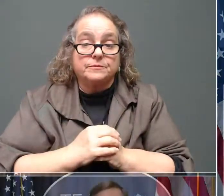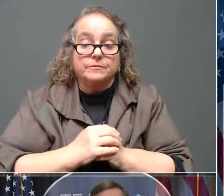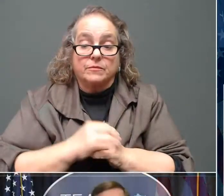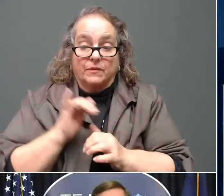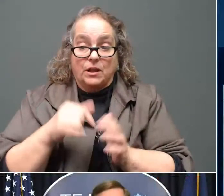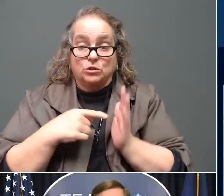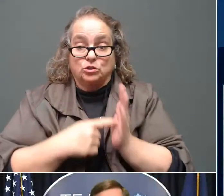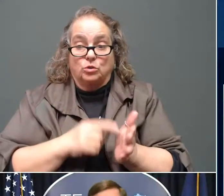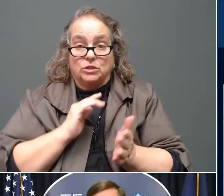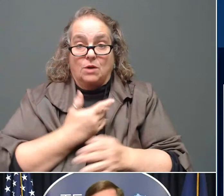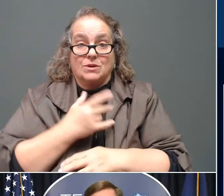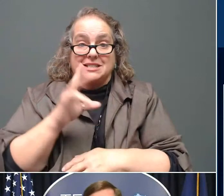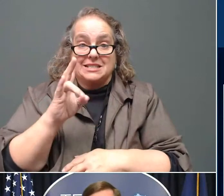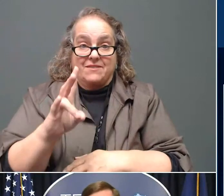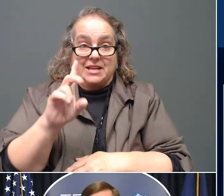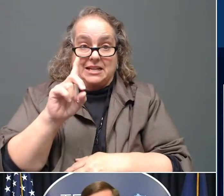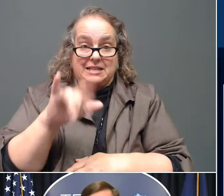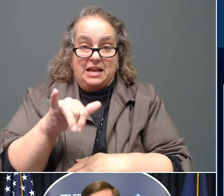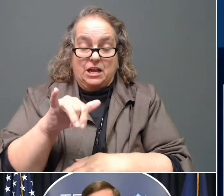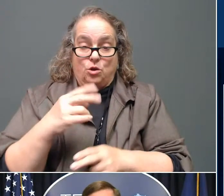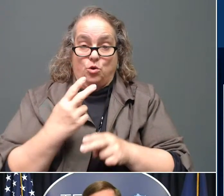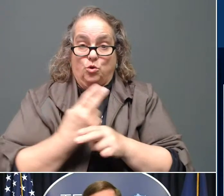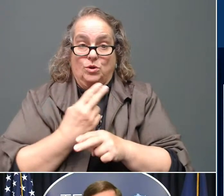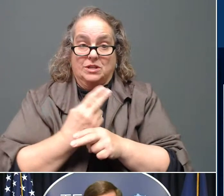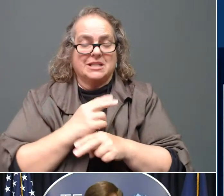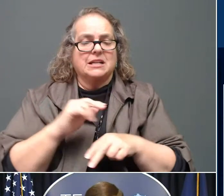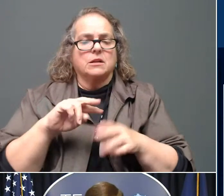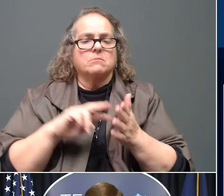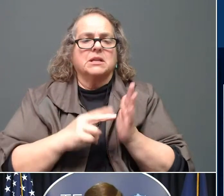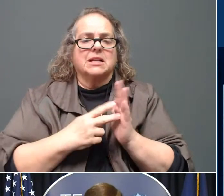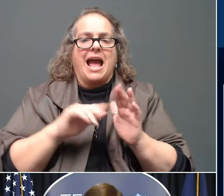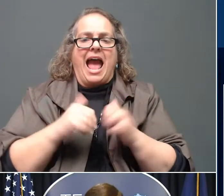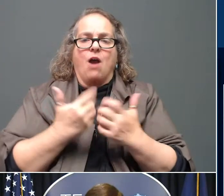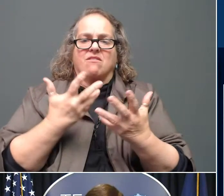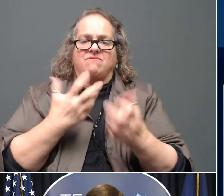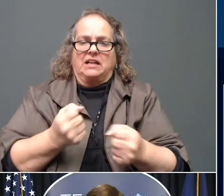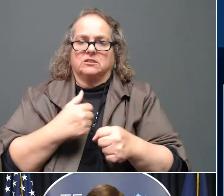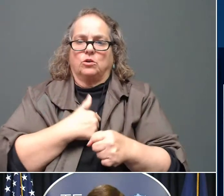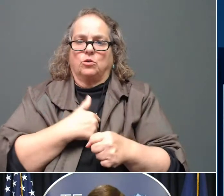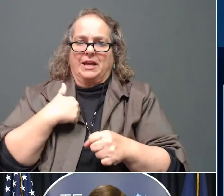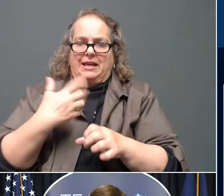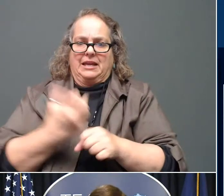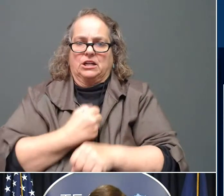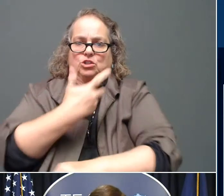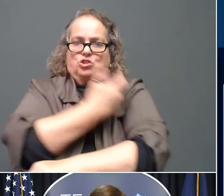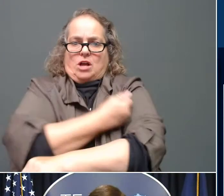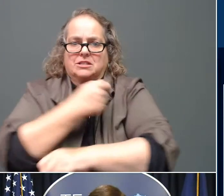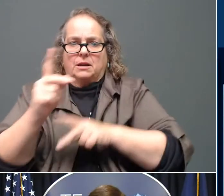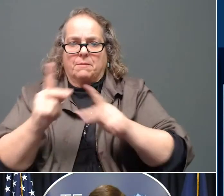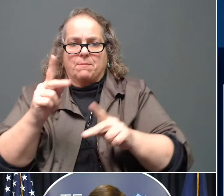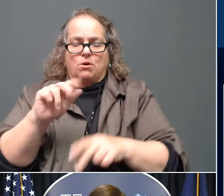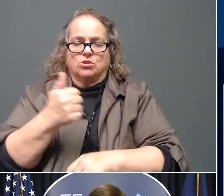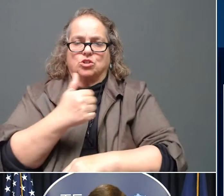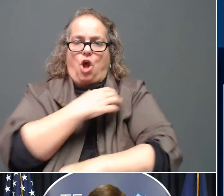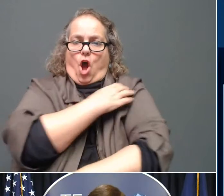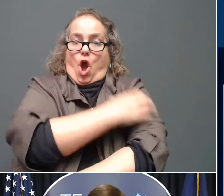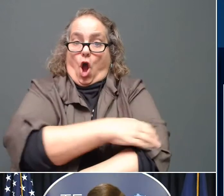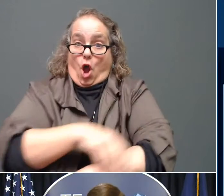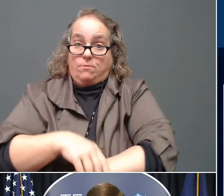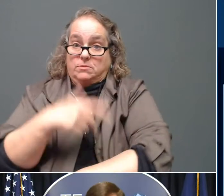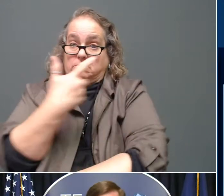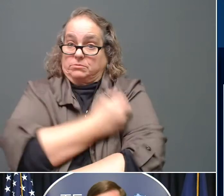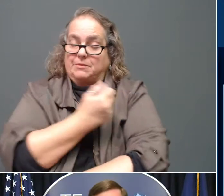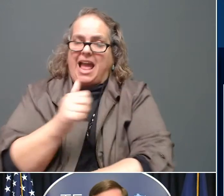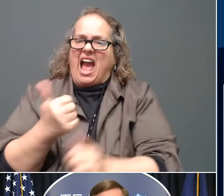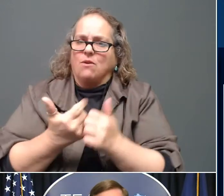7-day utilization. In other words, how fast are we getting shots into people's arms? And what you can see is for the